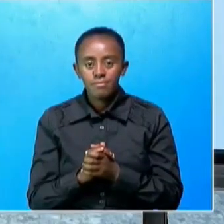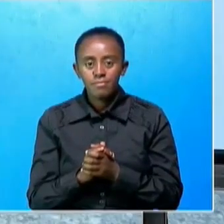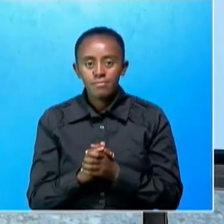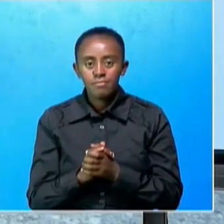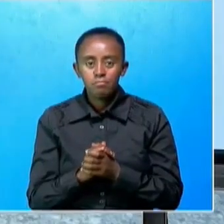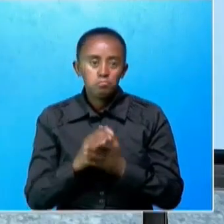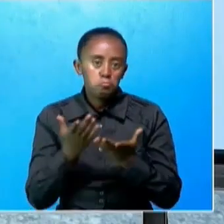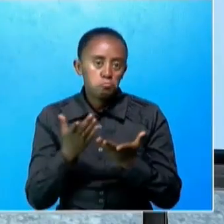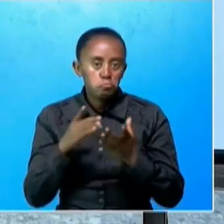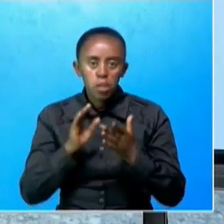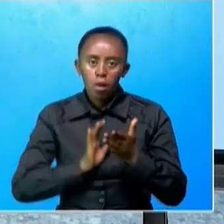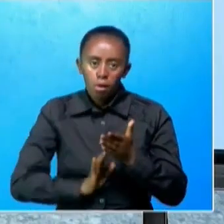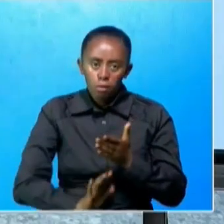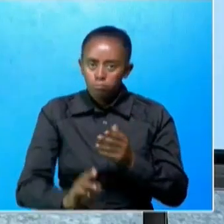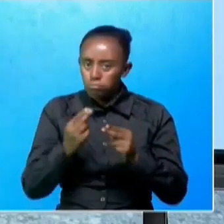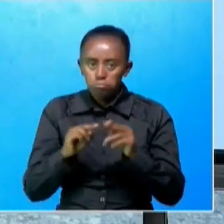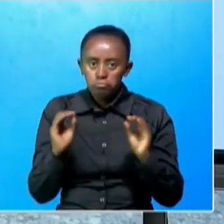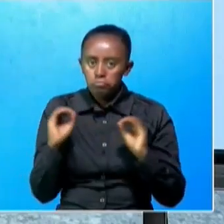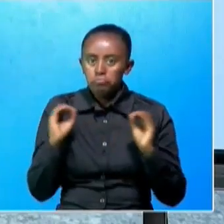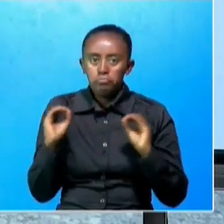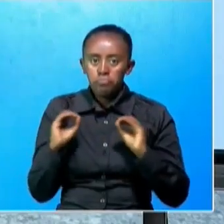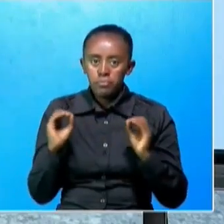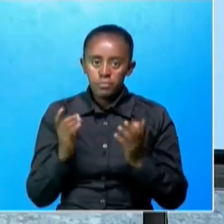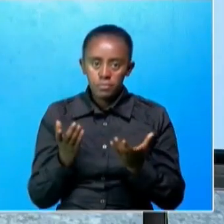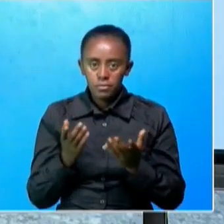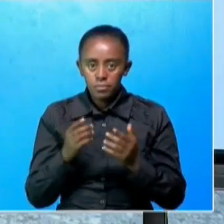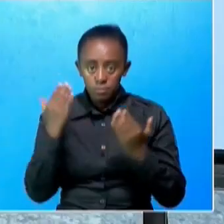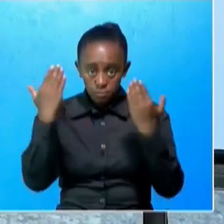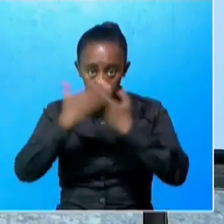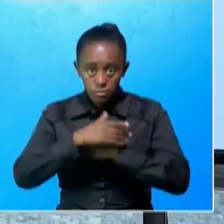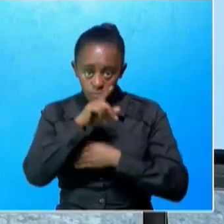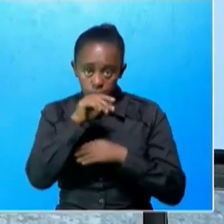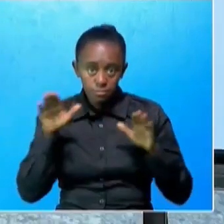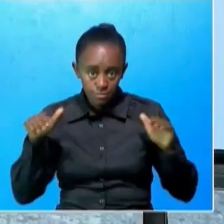They do not lay eggs, in other words. Good.